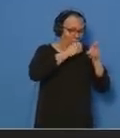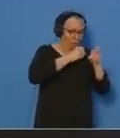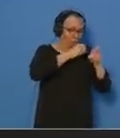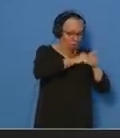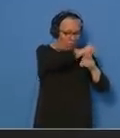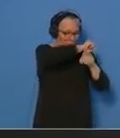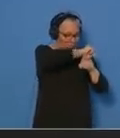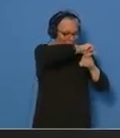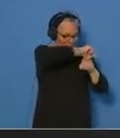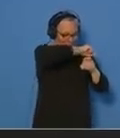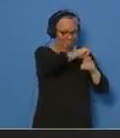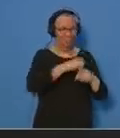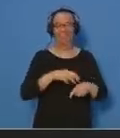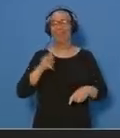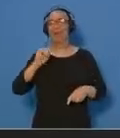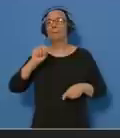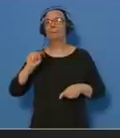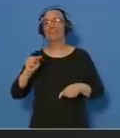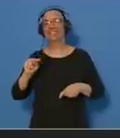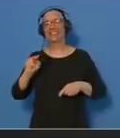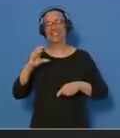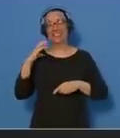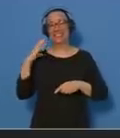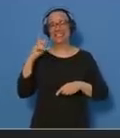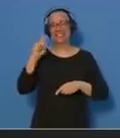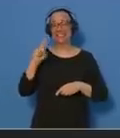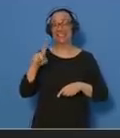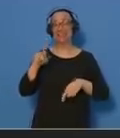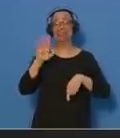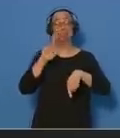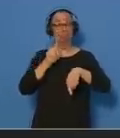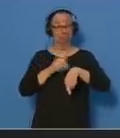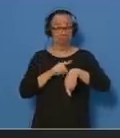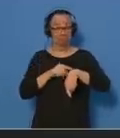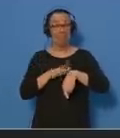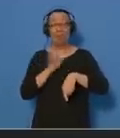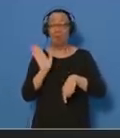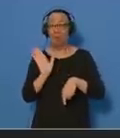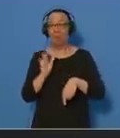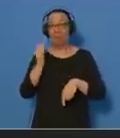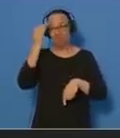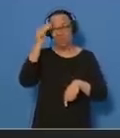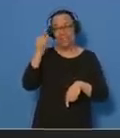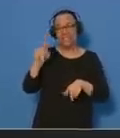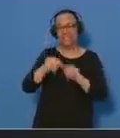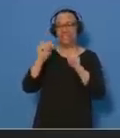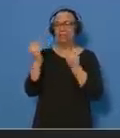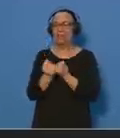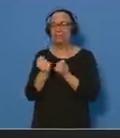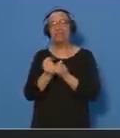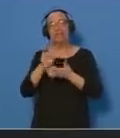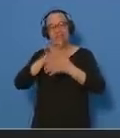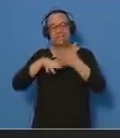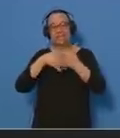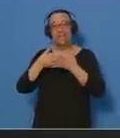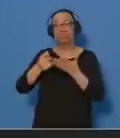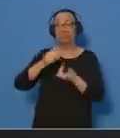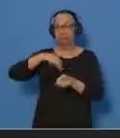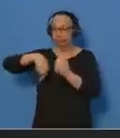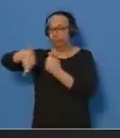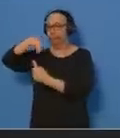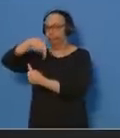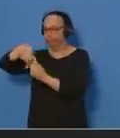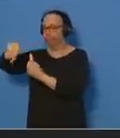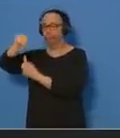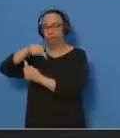The Minister Keynes needs to take some time off as well. I know that his Durham team have a rotating schedule where they give someone a